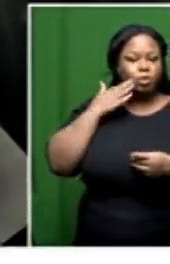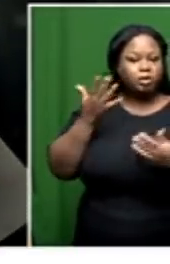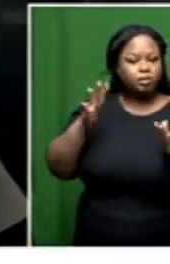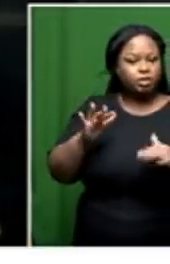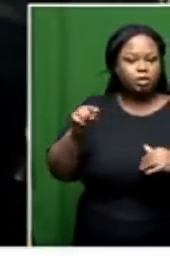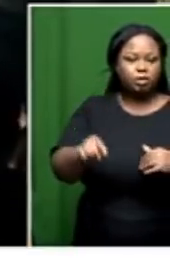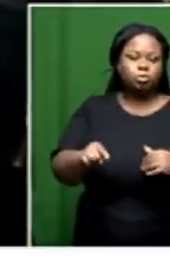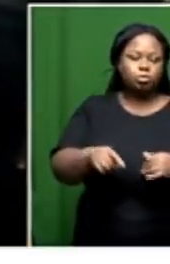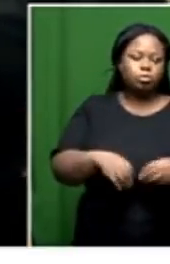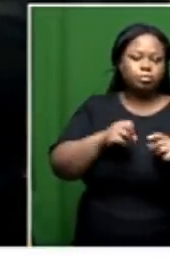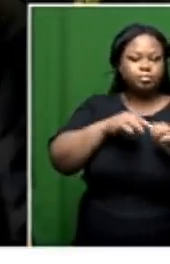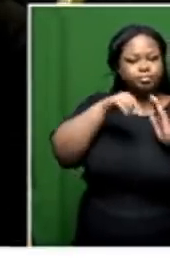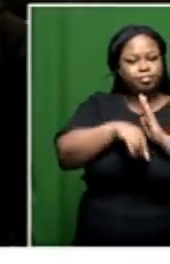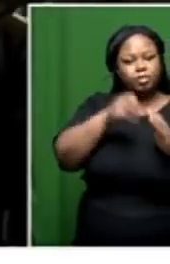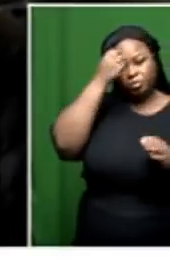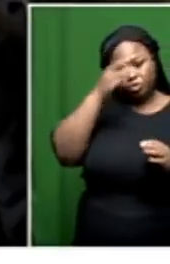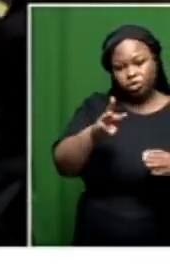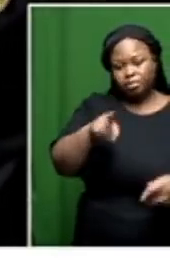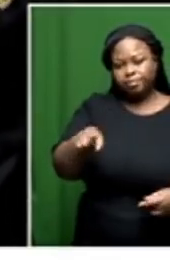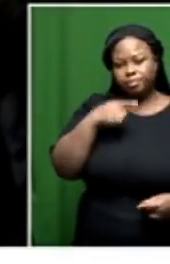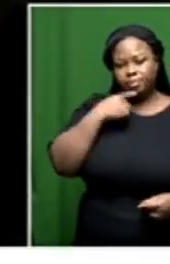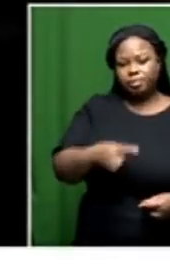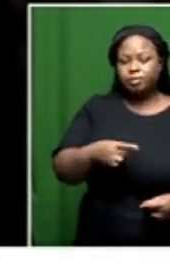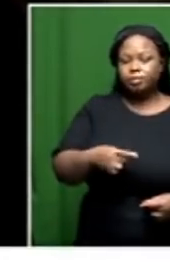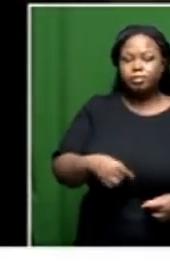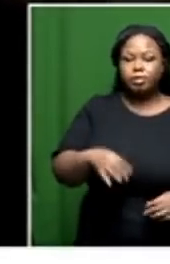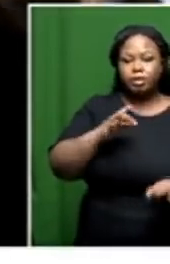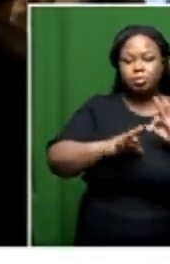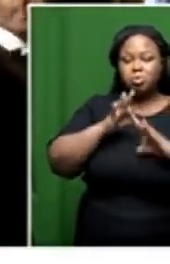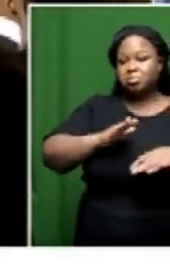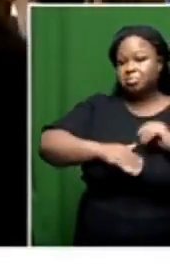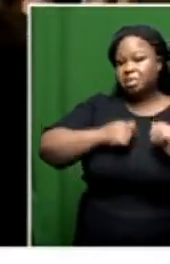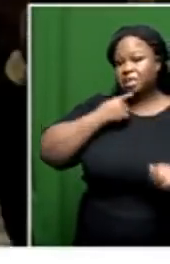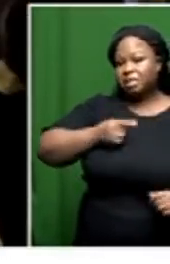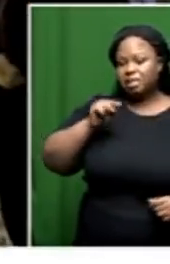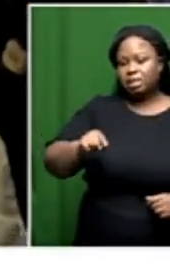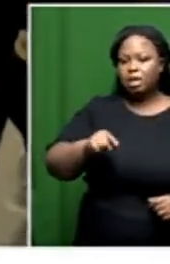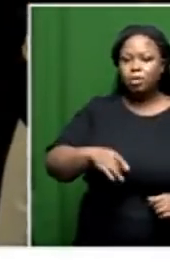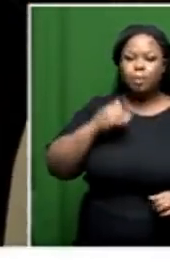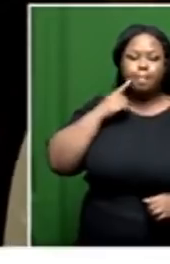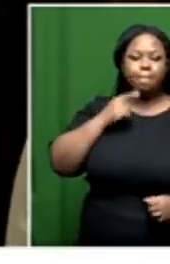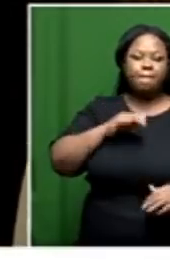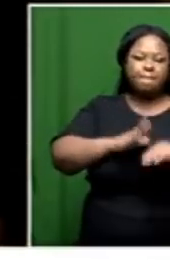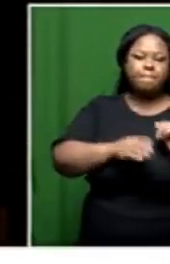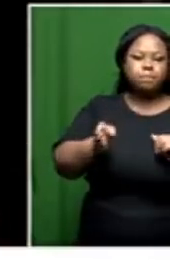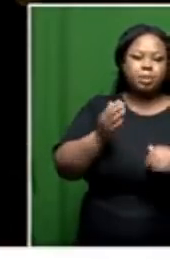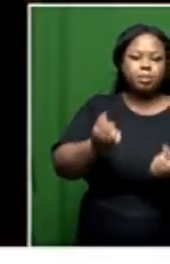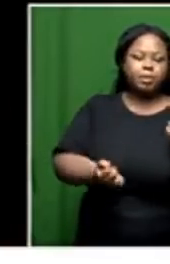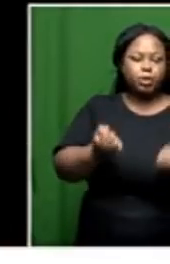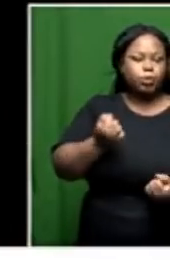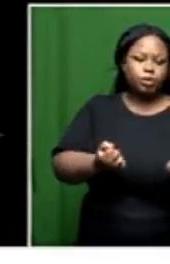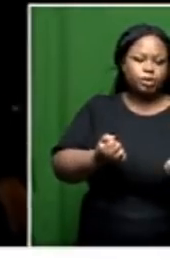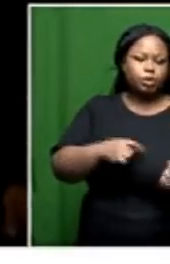was taken into the holding cells in Pretoria, telling us about the charges, saying that the trespassing charge, he did appear in court, it